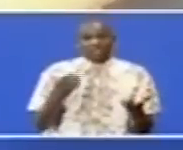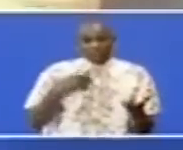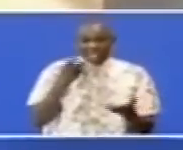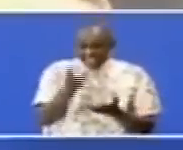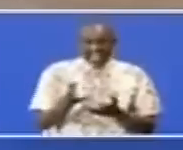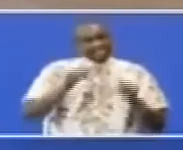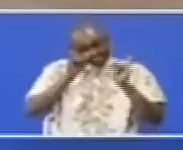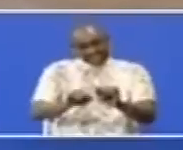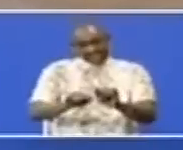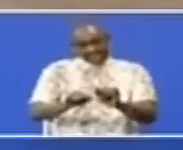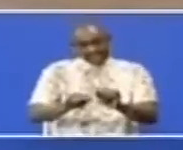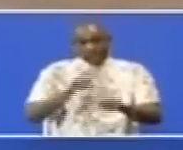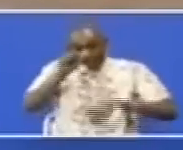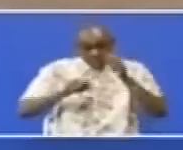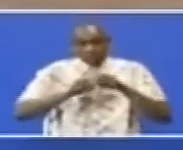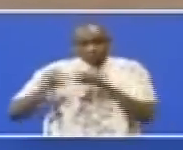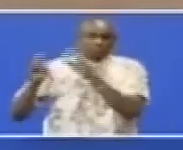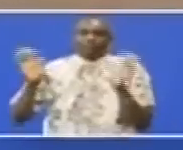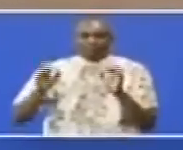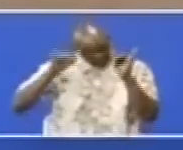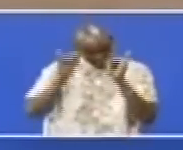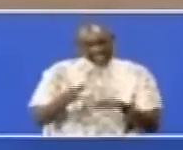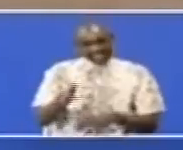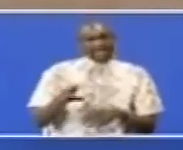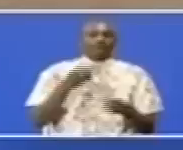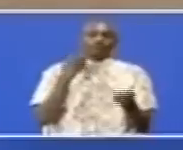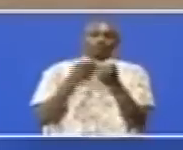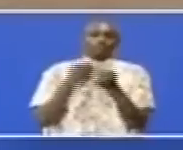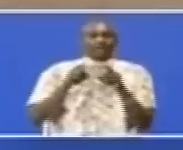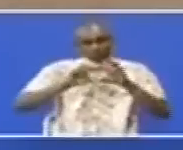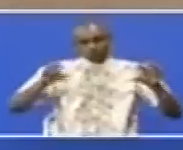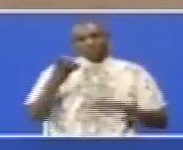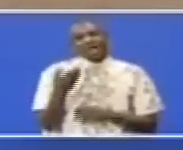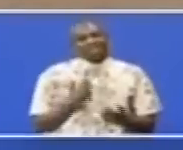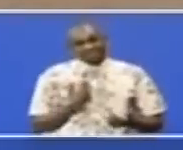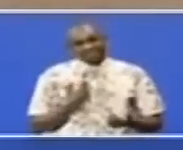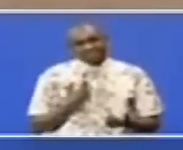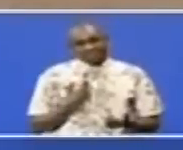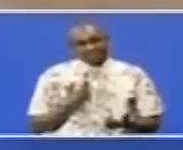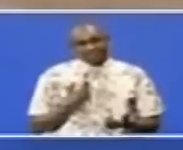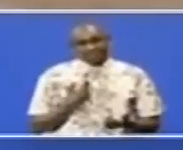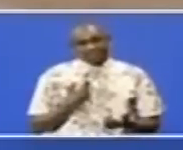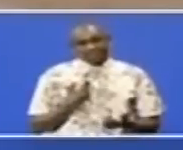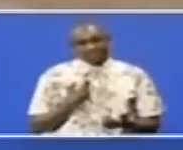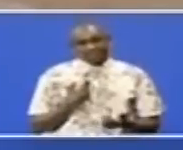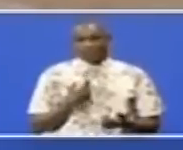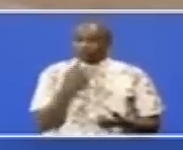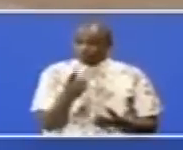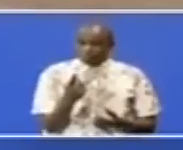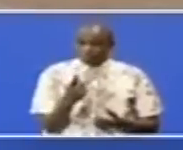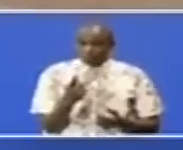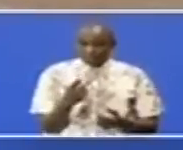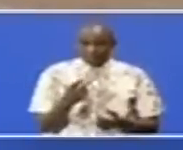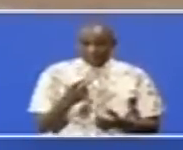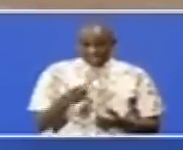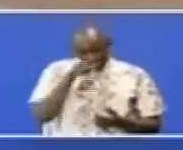here stationary. Pin is made up of iron. They are symbol to get. So